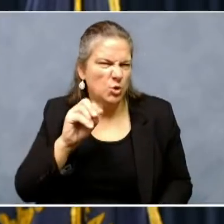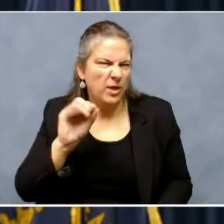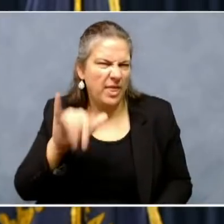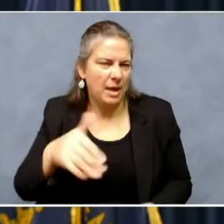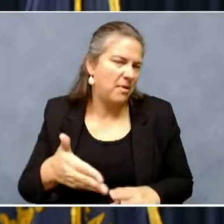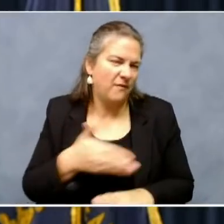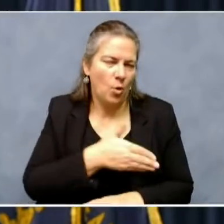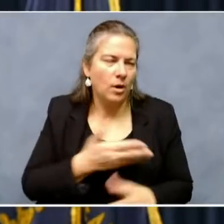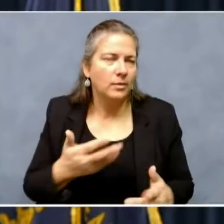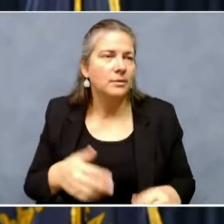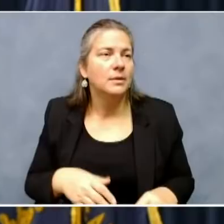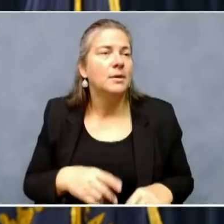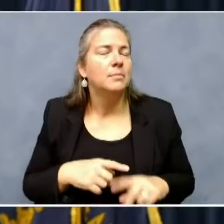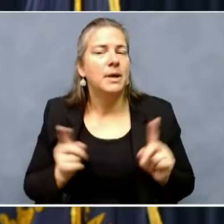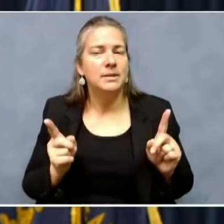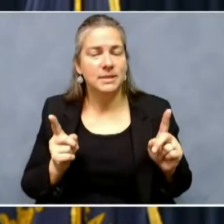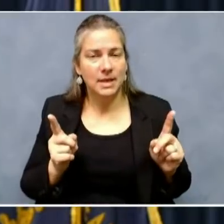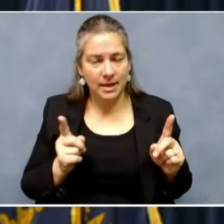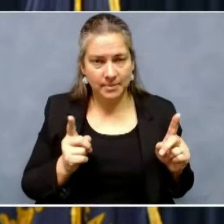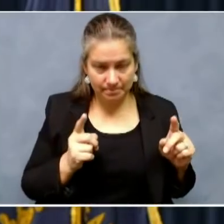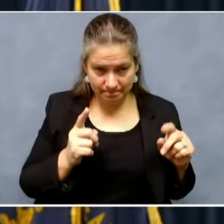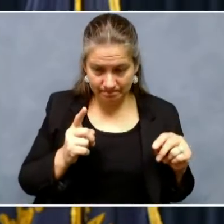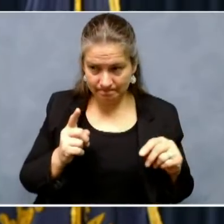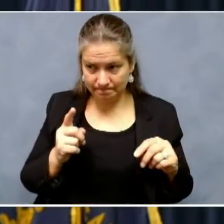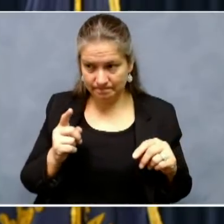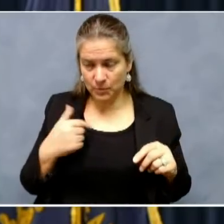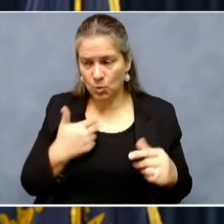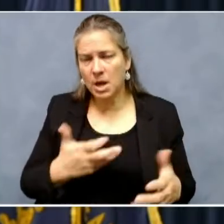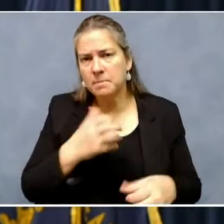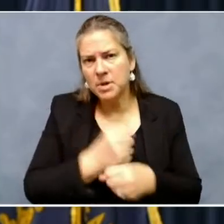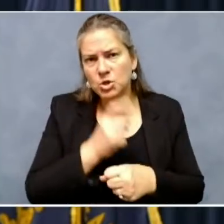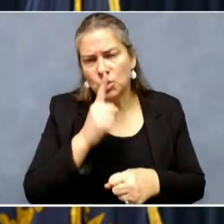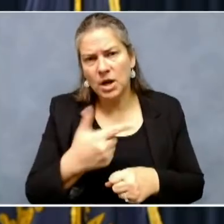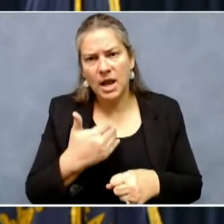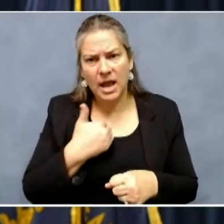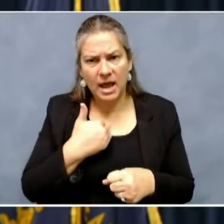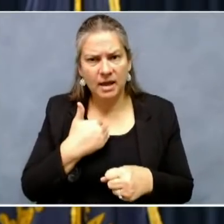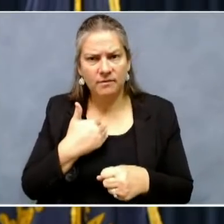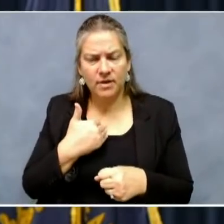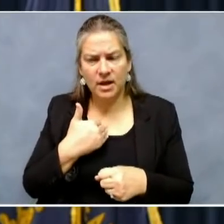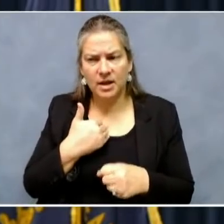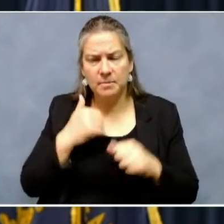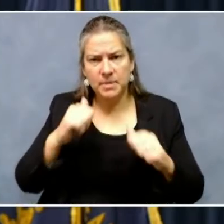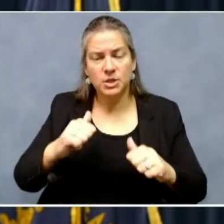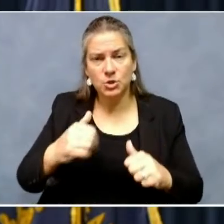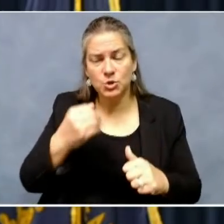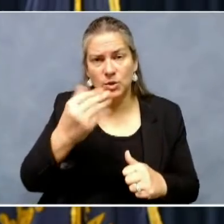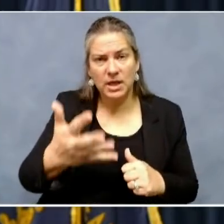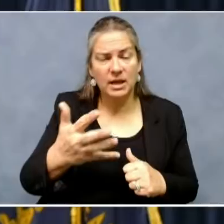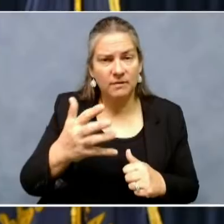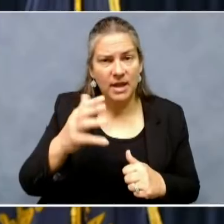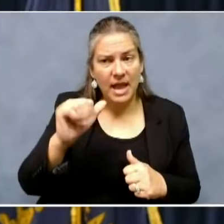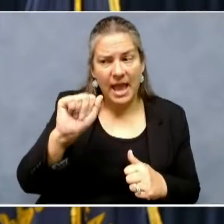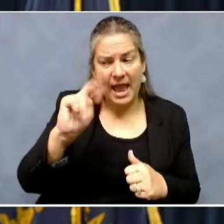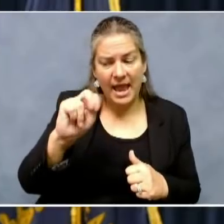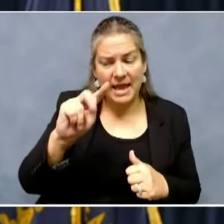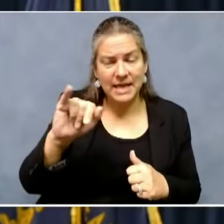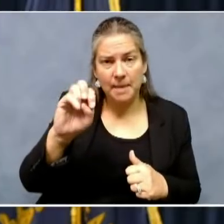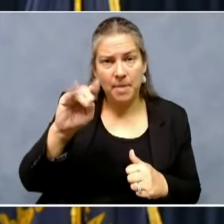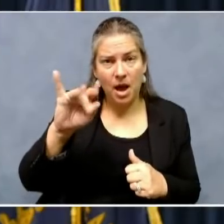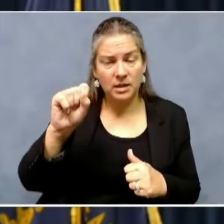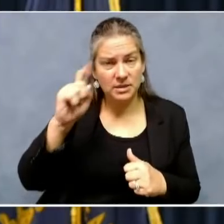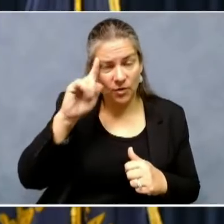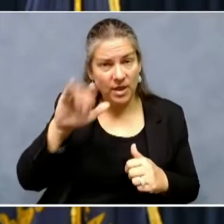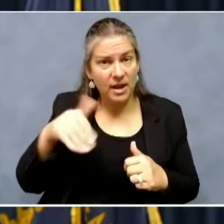making sure that we've got the ability to provide monoclonal antibodies, whatever next variant, they should